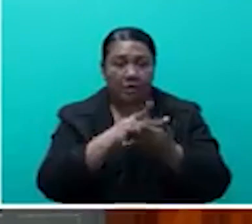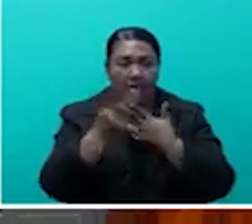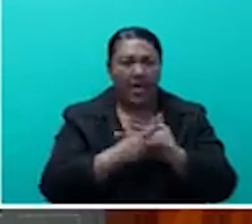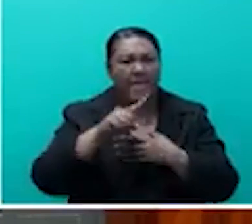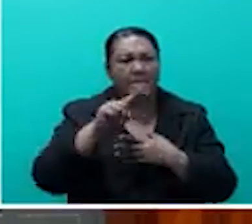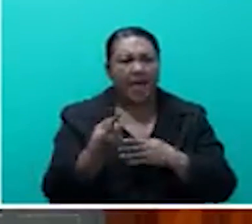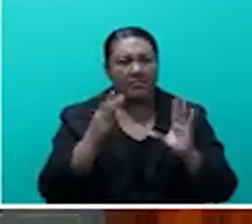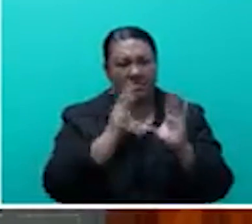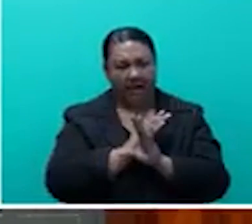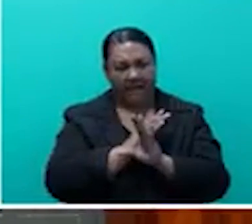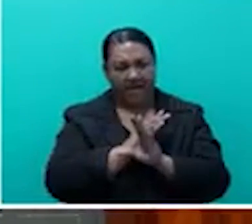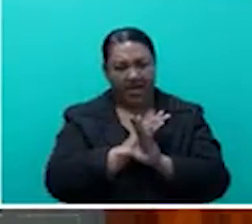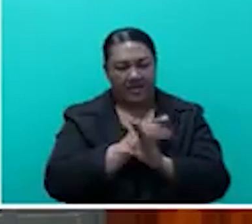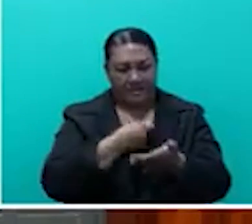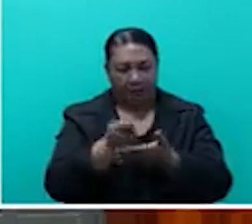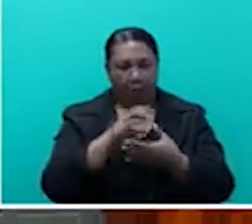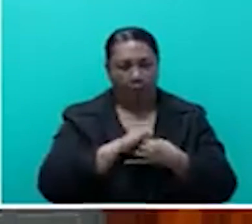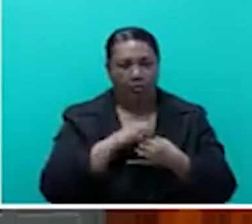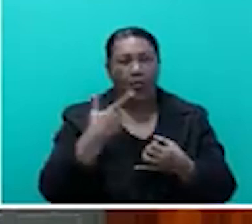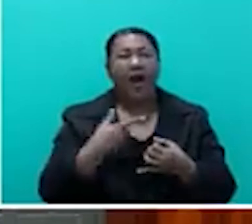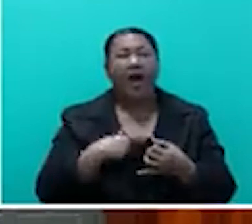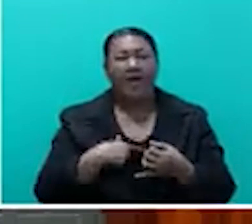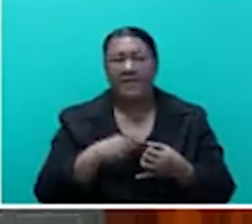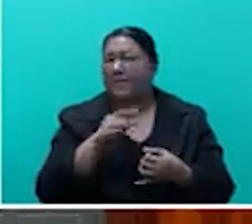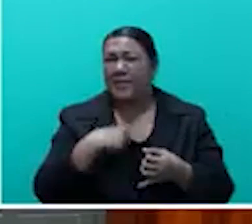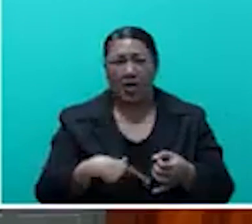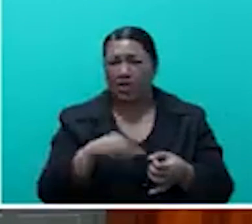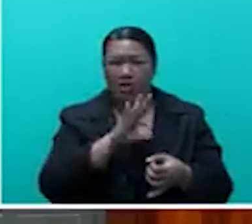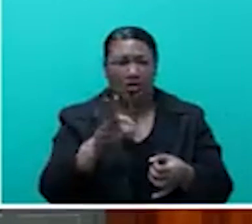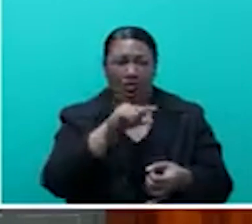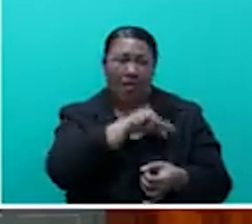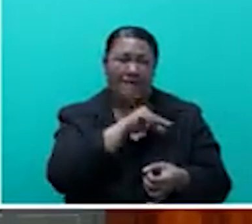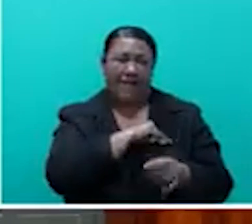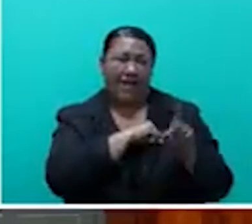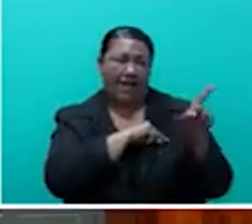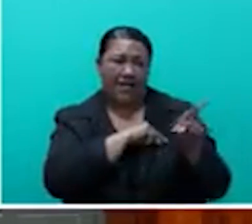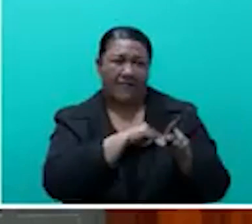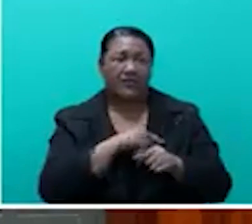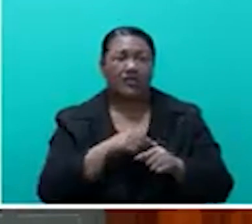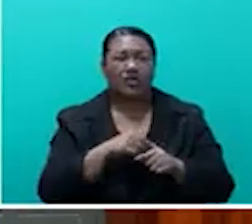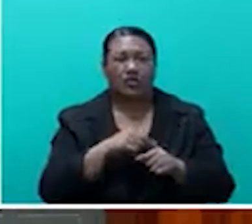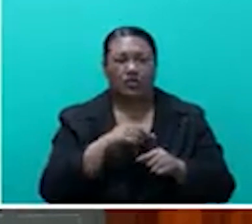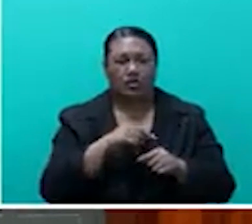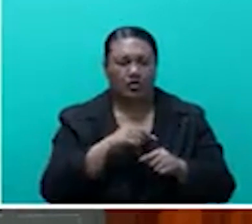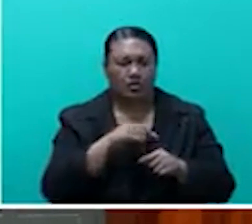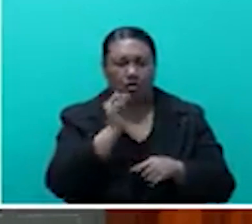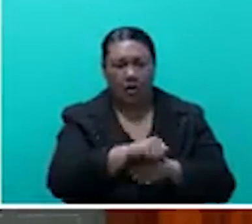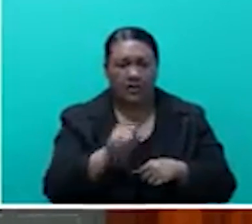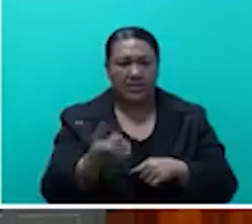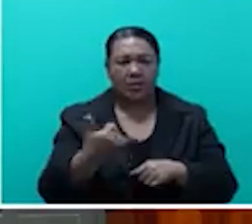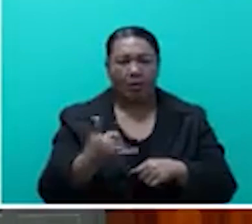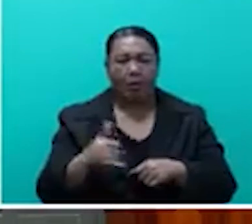studying privately. This is because they did not qualify for scholarship or loan.